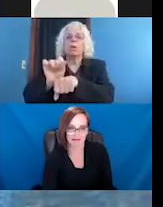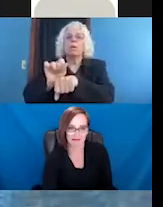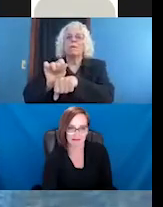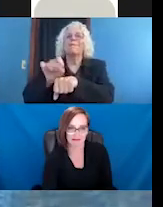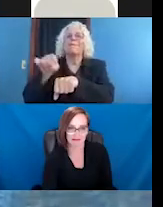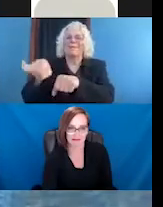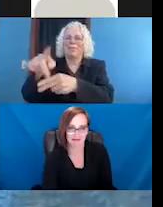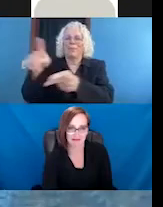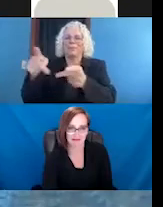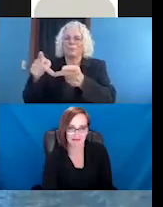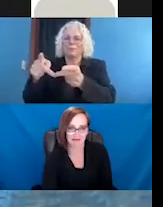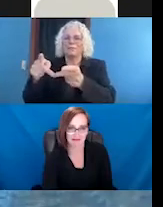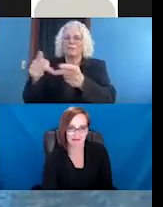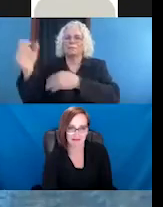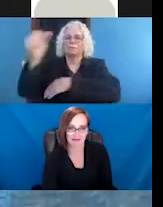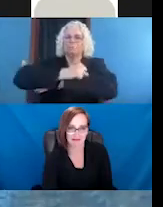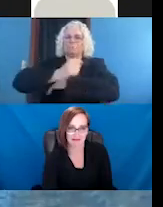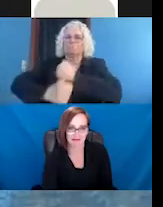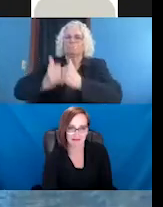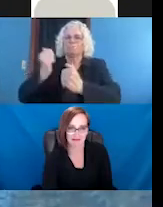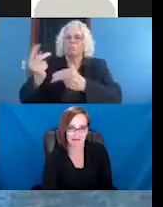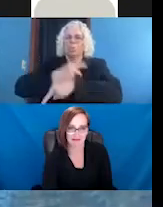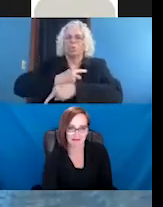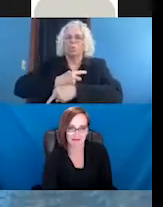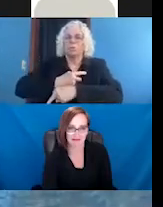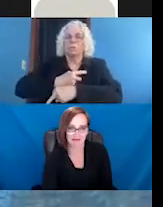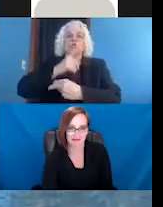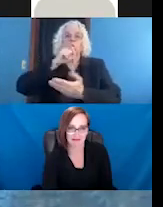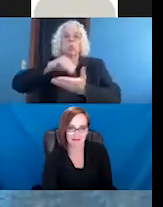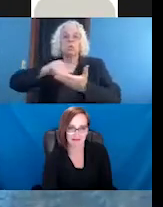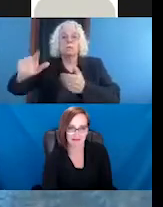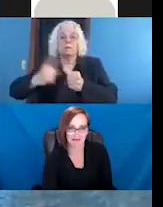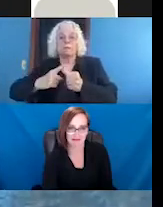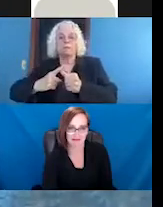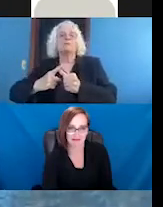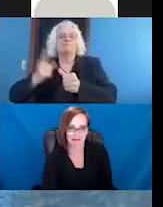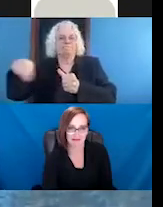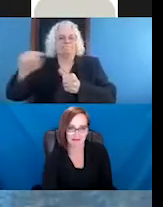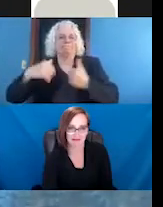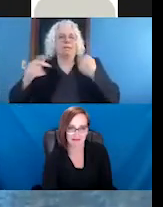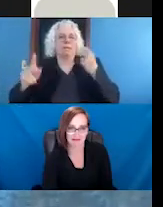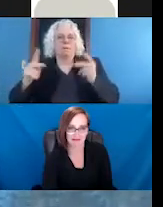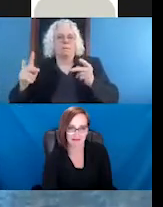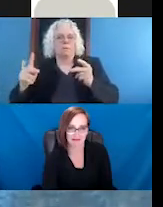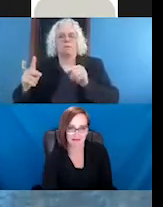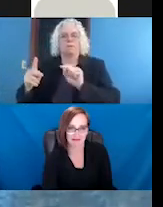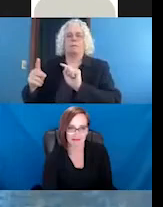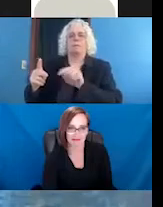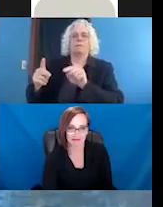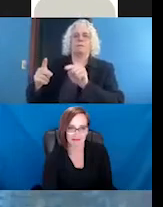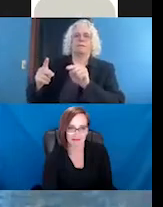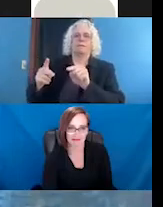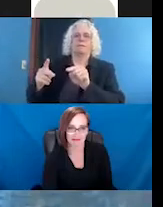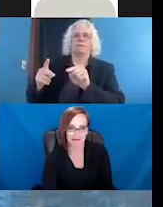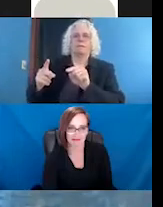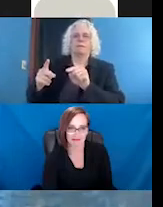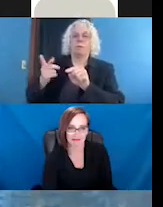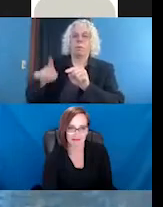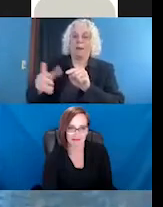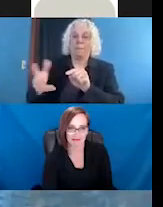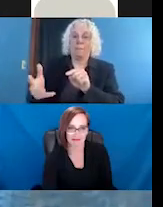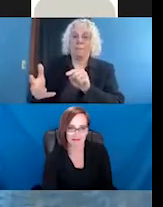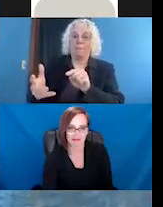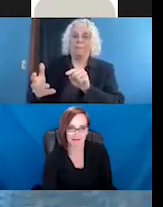shutdown. And so they were often the first laid off. And so we need to know that and what that means. When you look at any